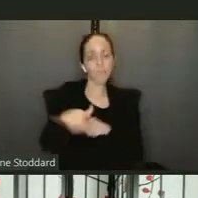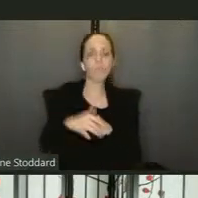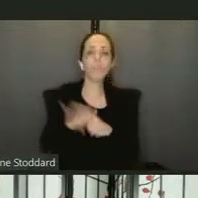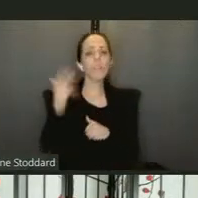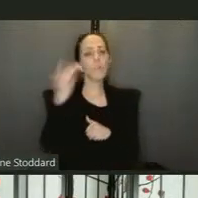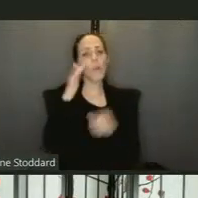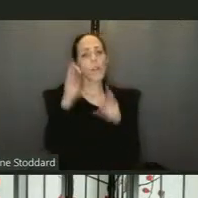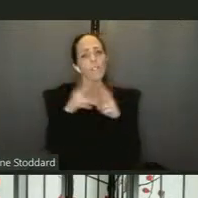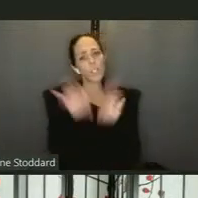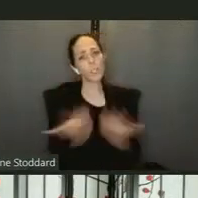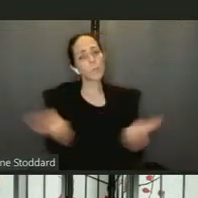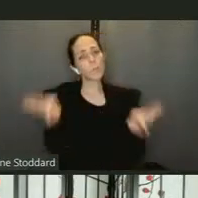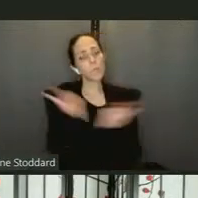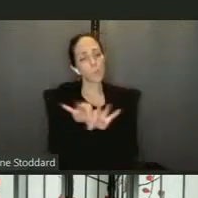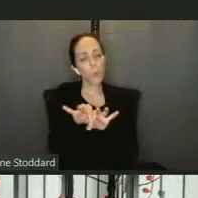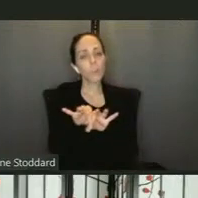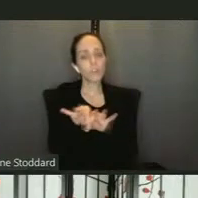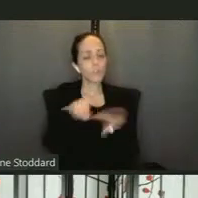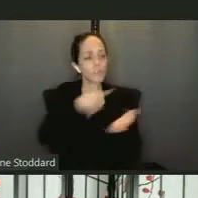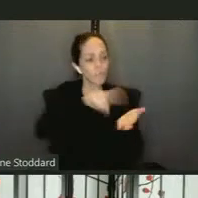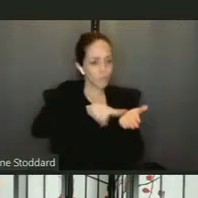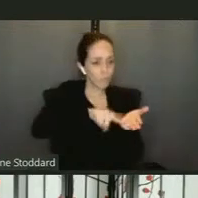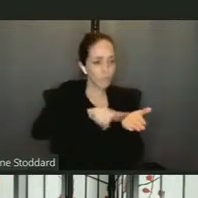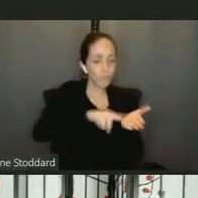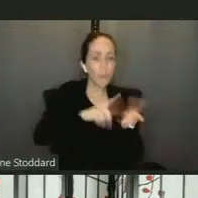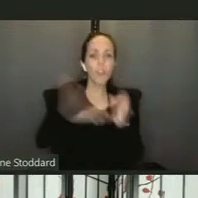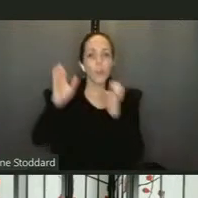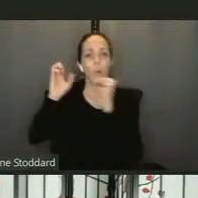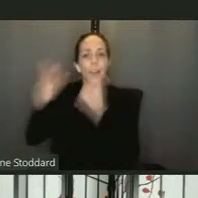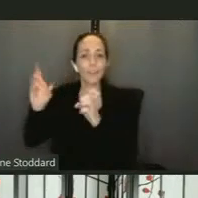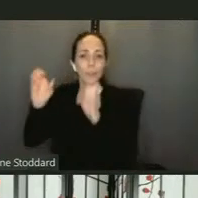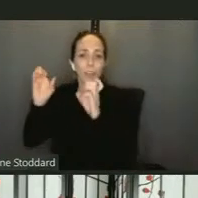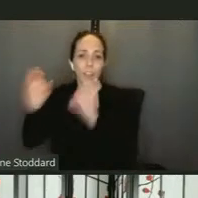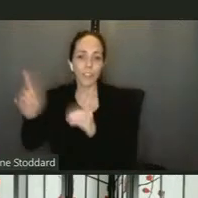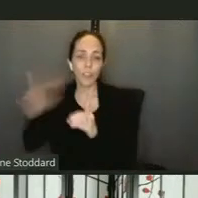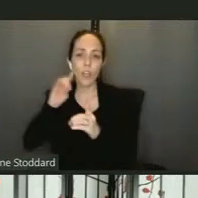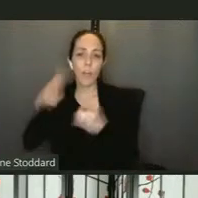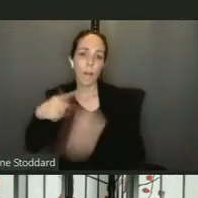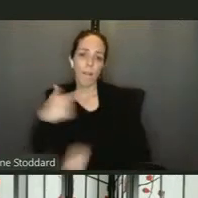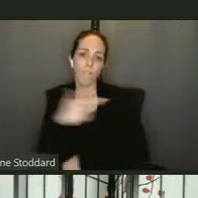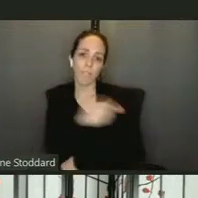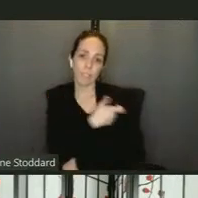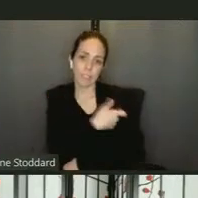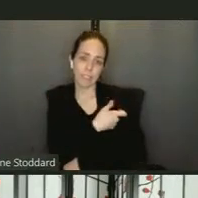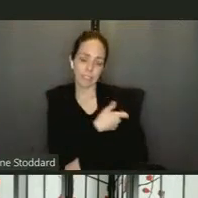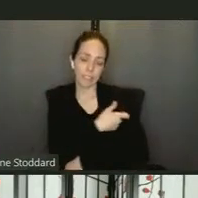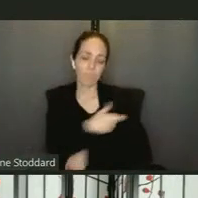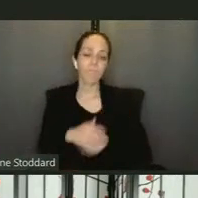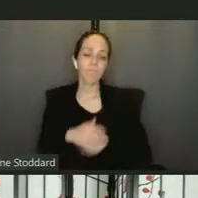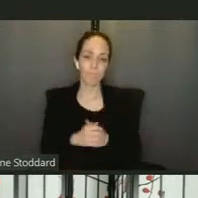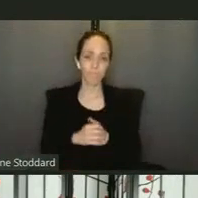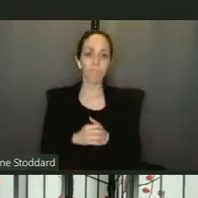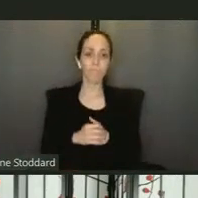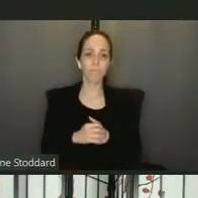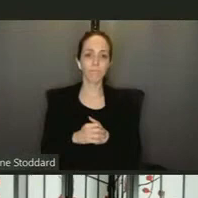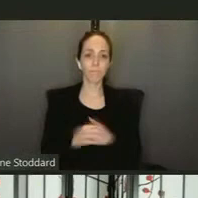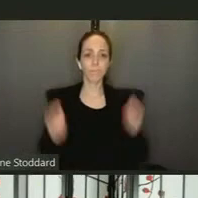really incorporate vaccine education as part of our ongoing efforts. Next slide, please.